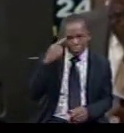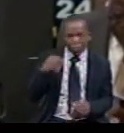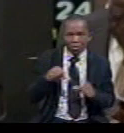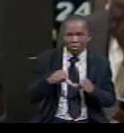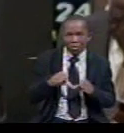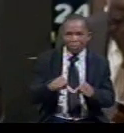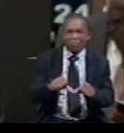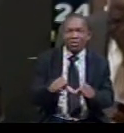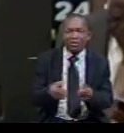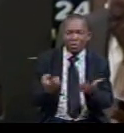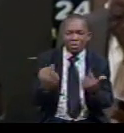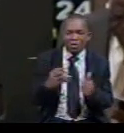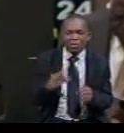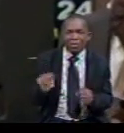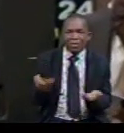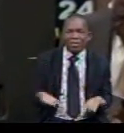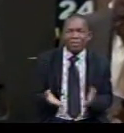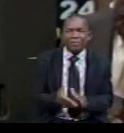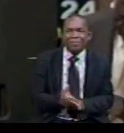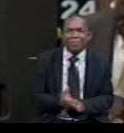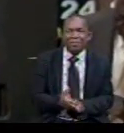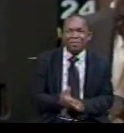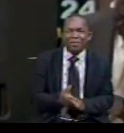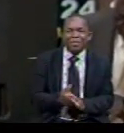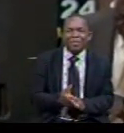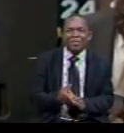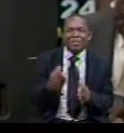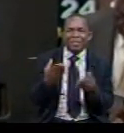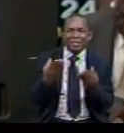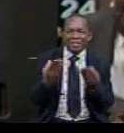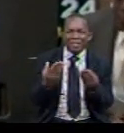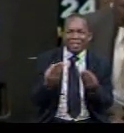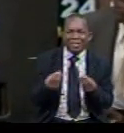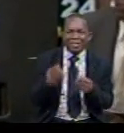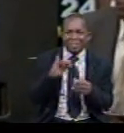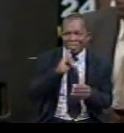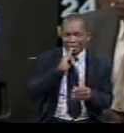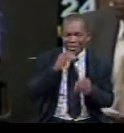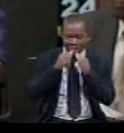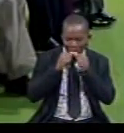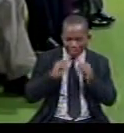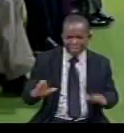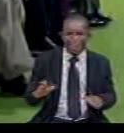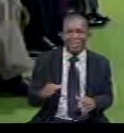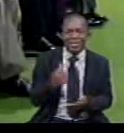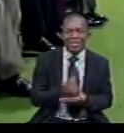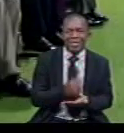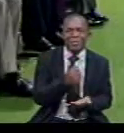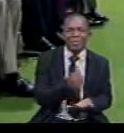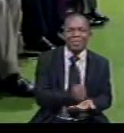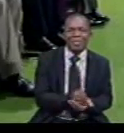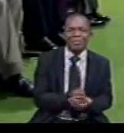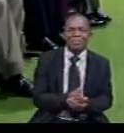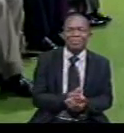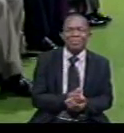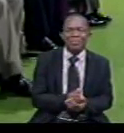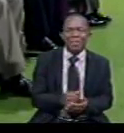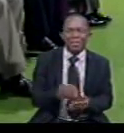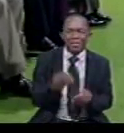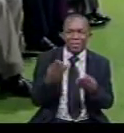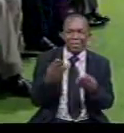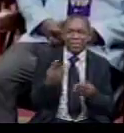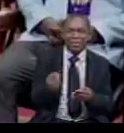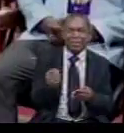we're experiencing in Ghana. The land is blessed. I said, the land is blessed. I said, the land